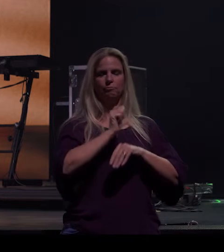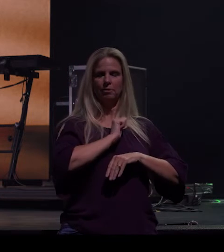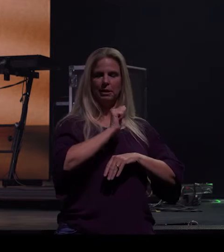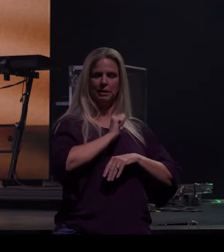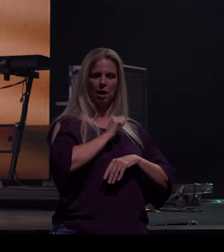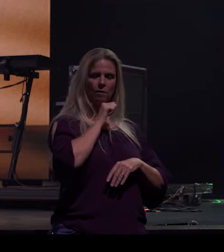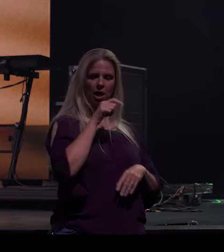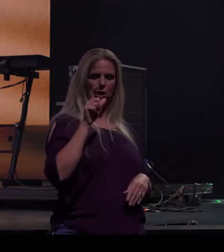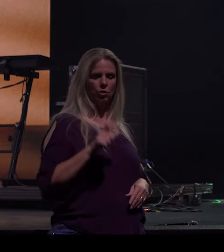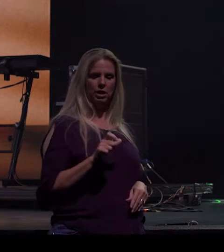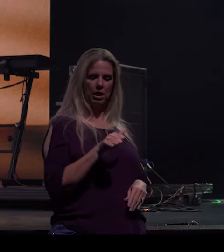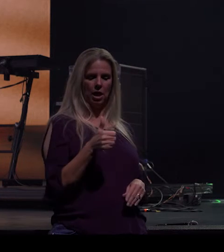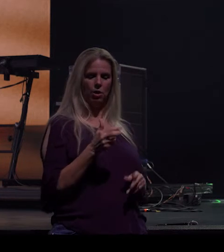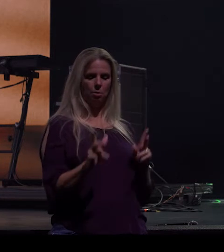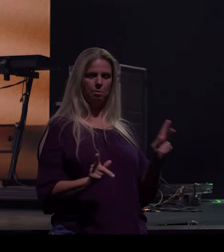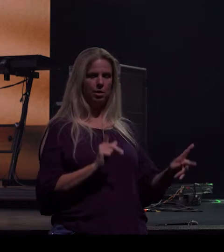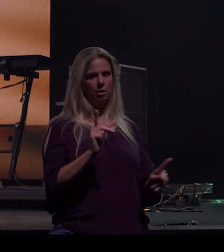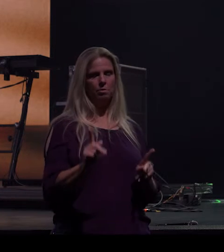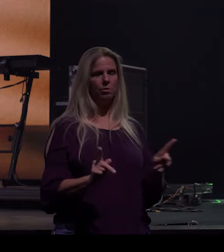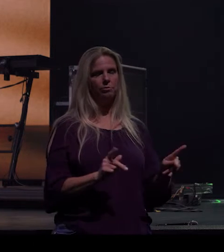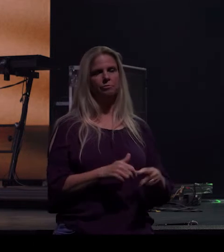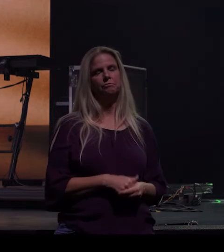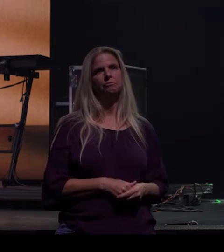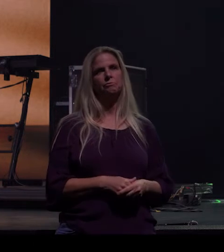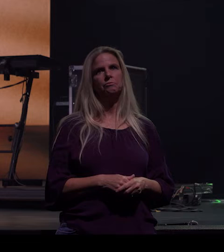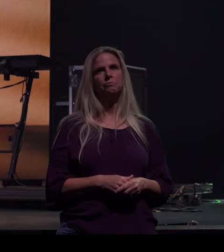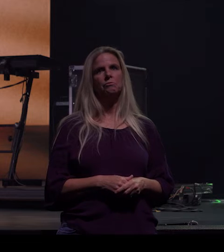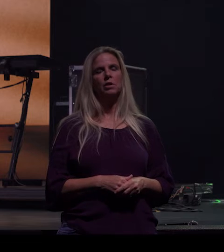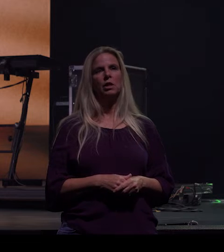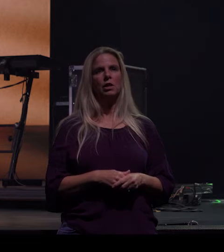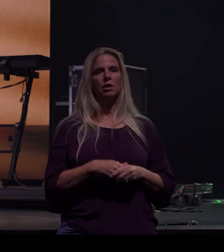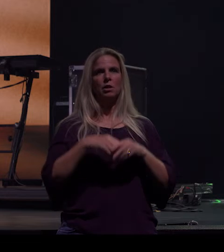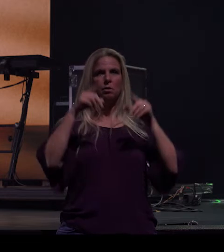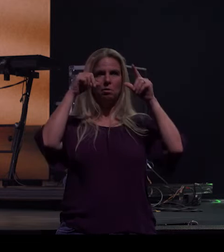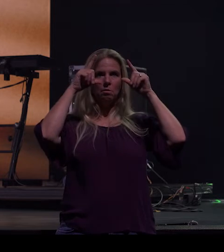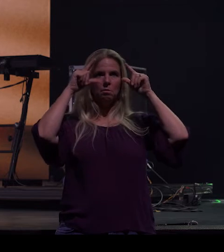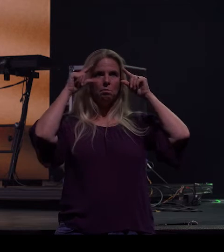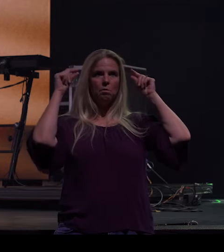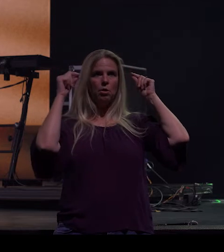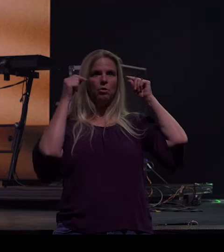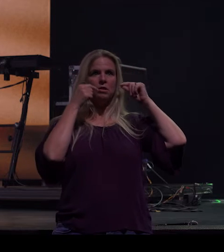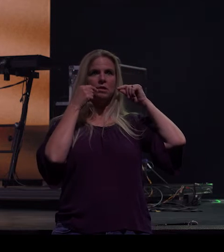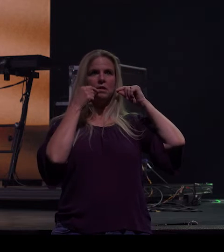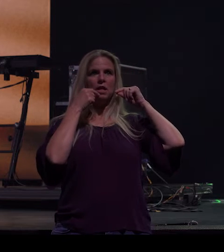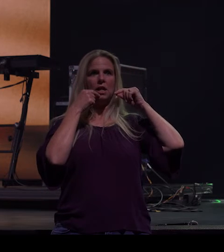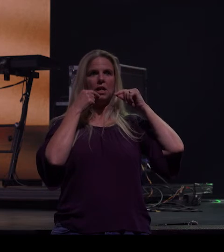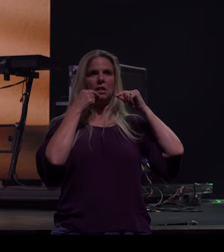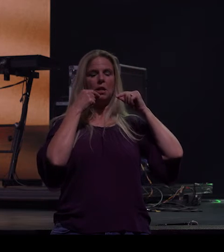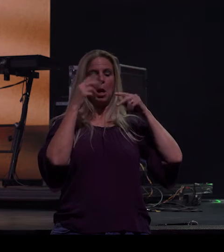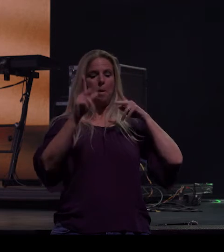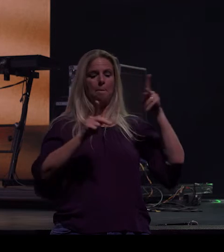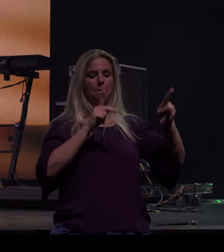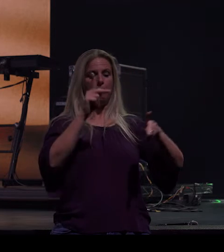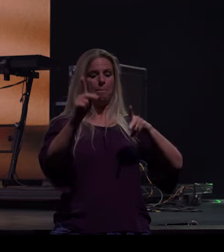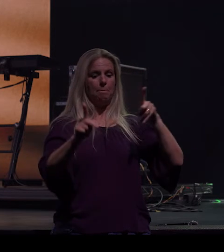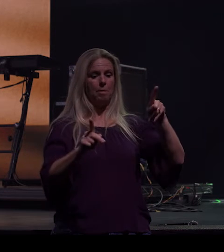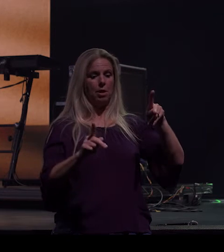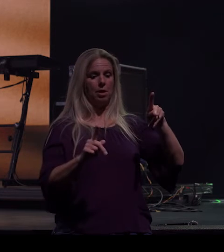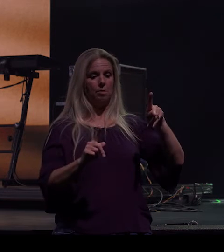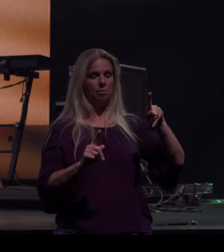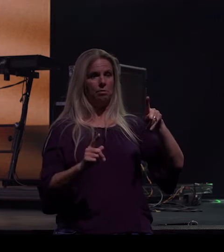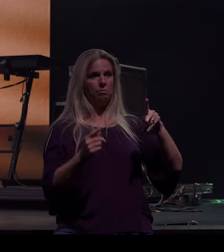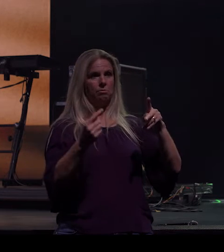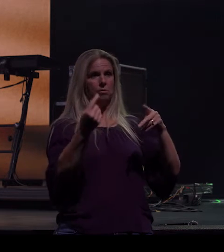anybody else. What Moses is saying is, if the people come to me, I'm the one that should have all the answers.